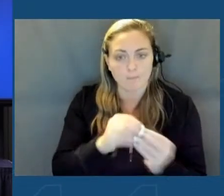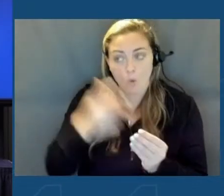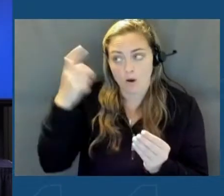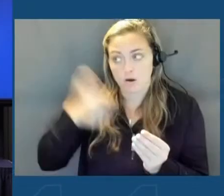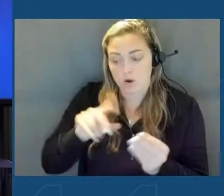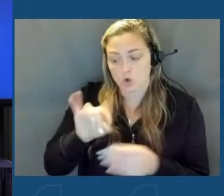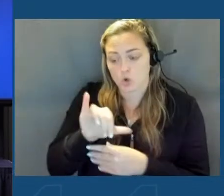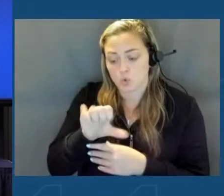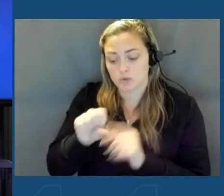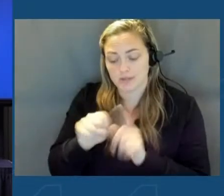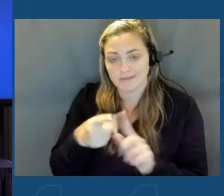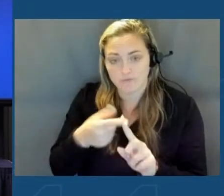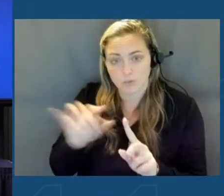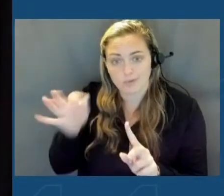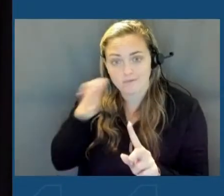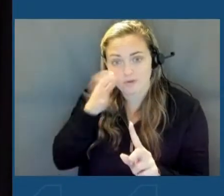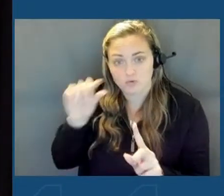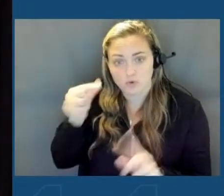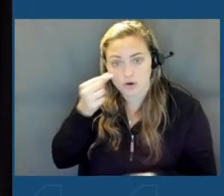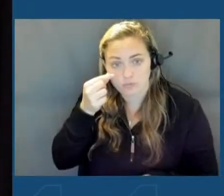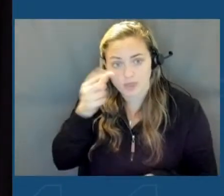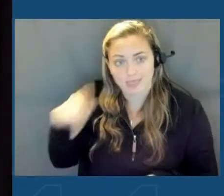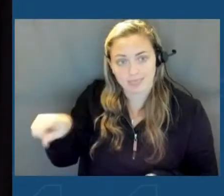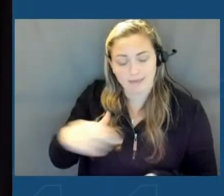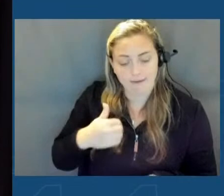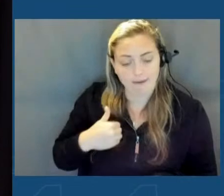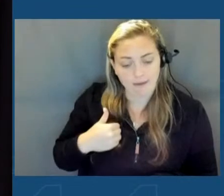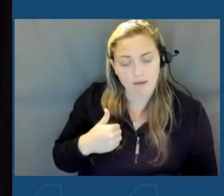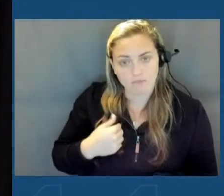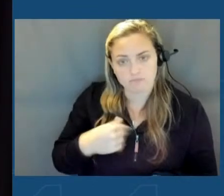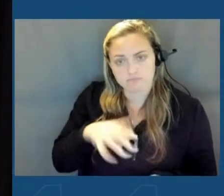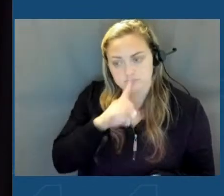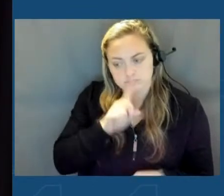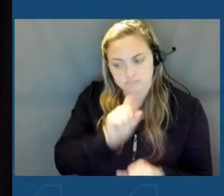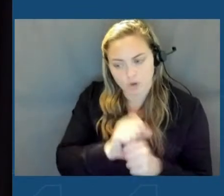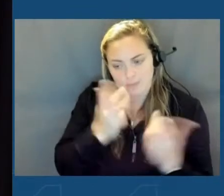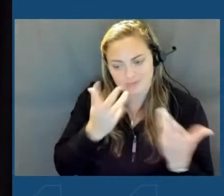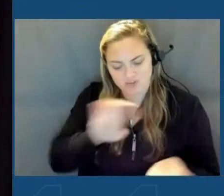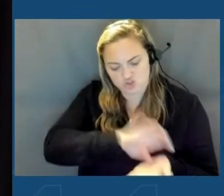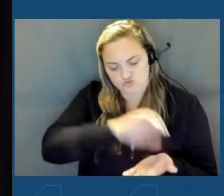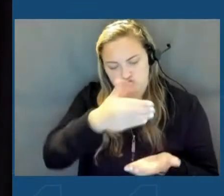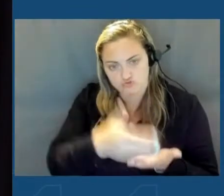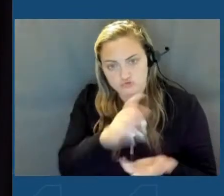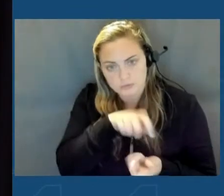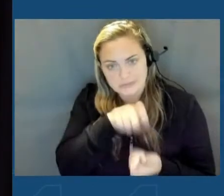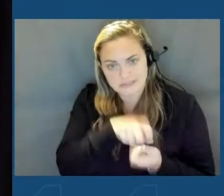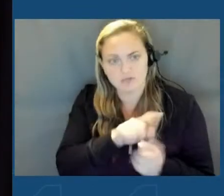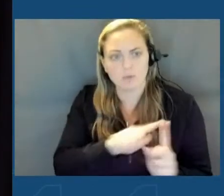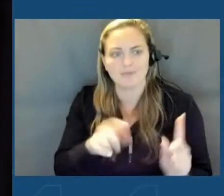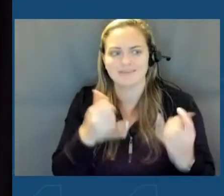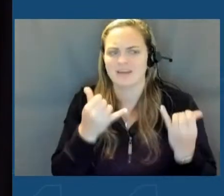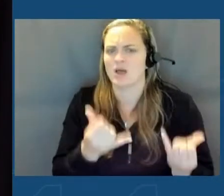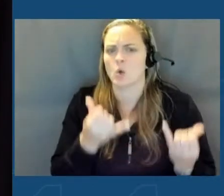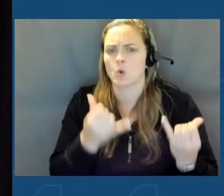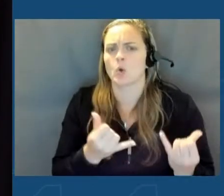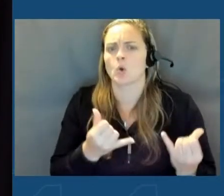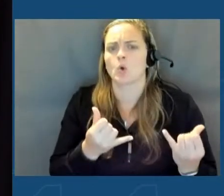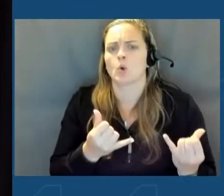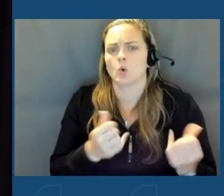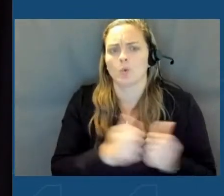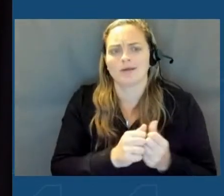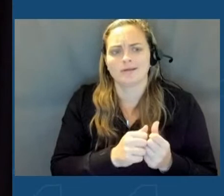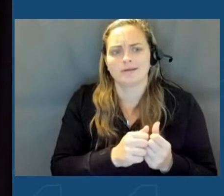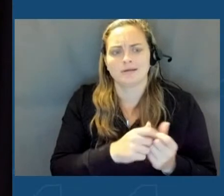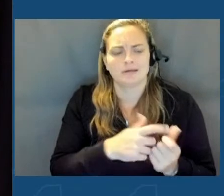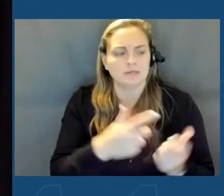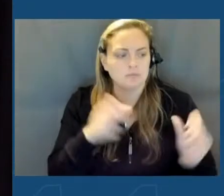government. As you know, they have promised us a certain allocation, but now, with the administration of being able